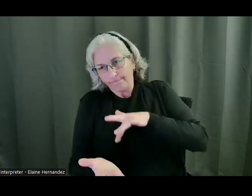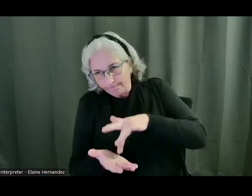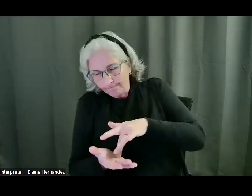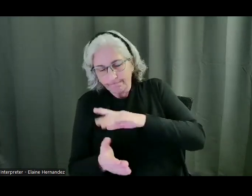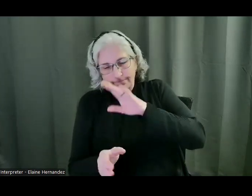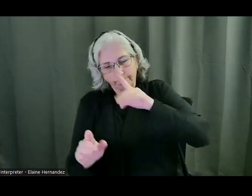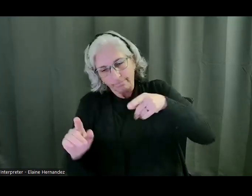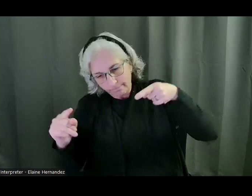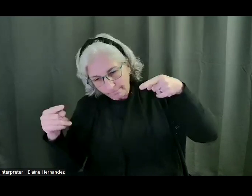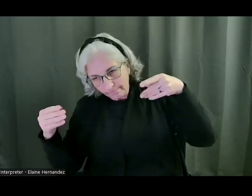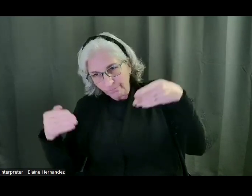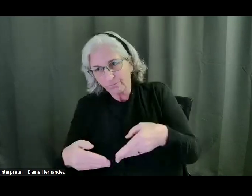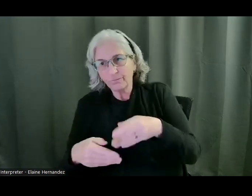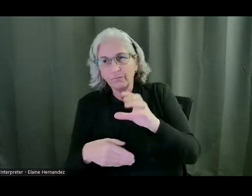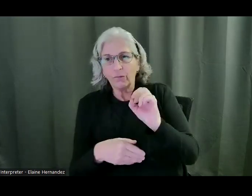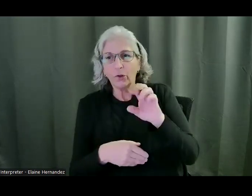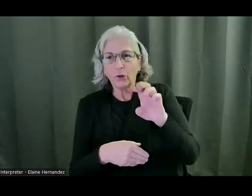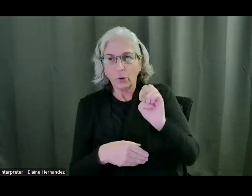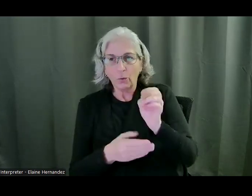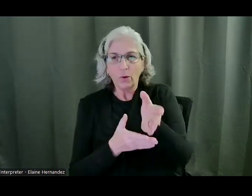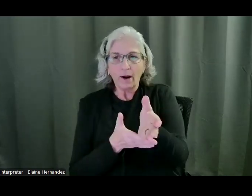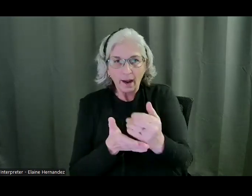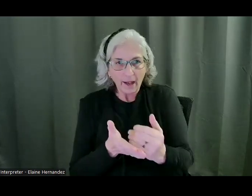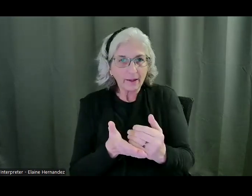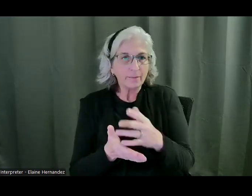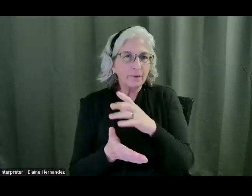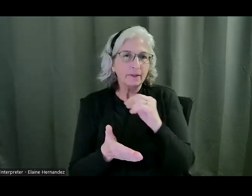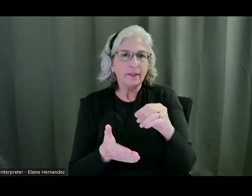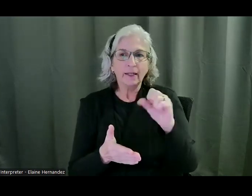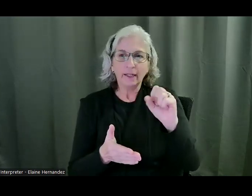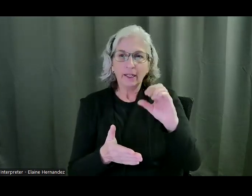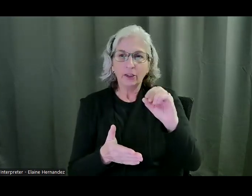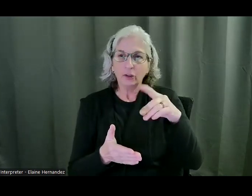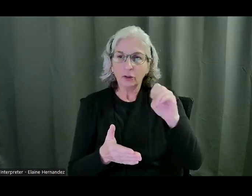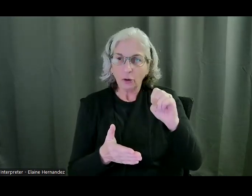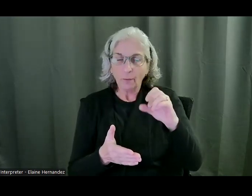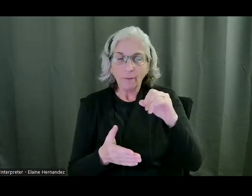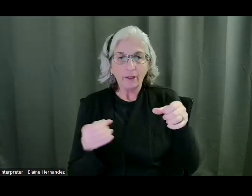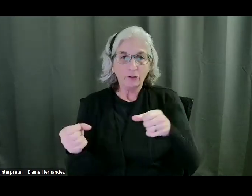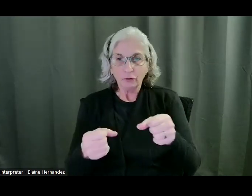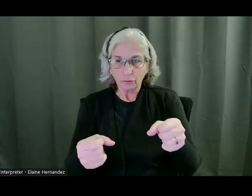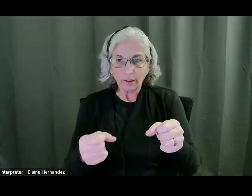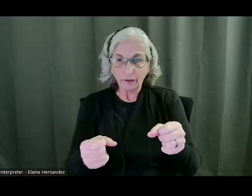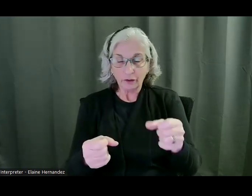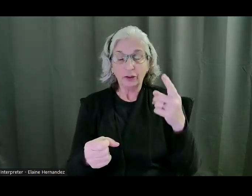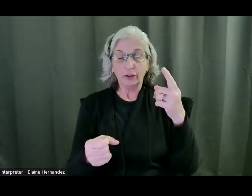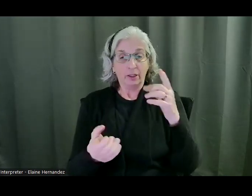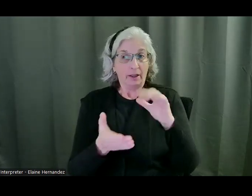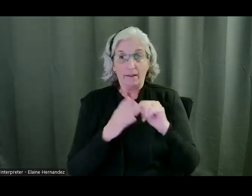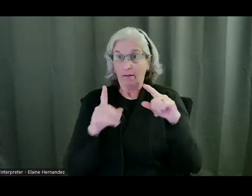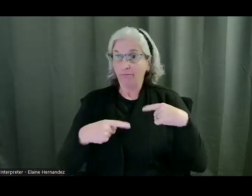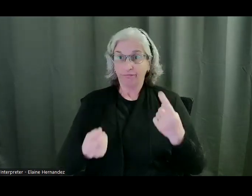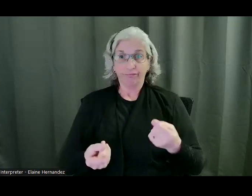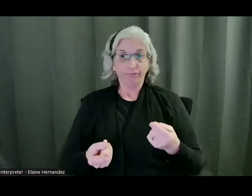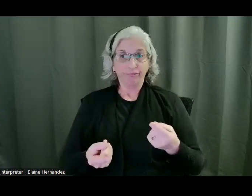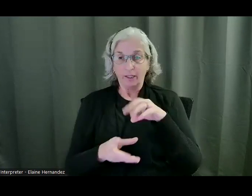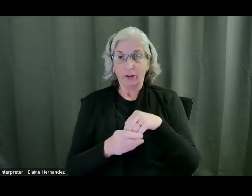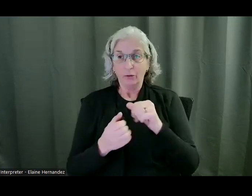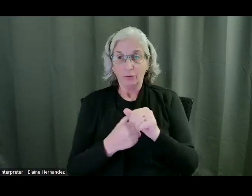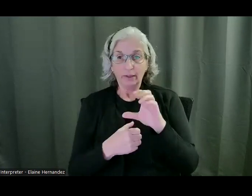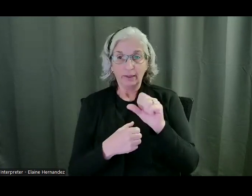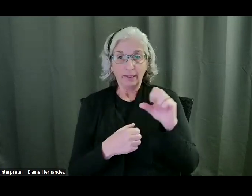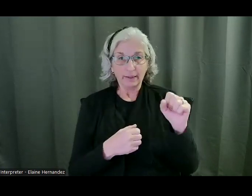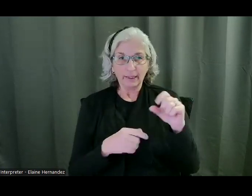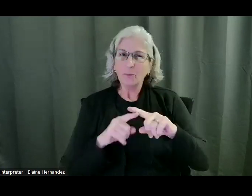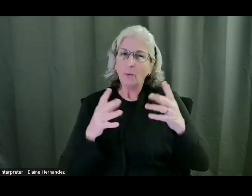scope and strategies that have always been a part of CSS, but we wanted to build in more structure. So, in terms of how we